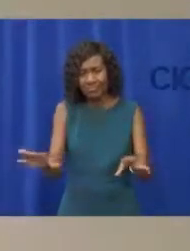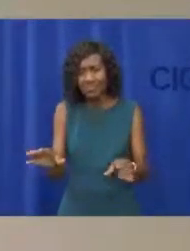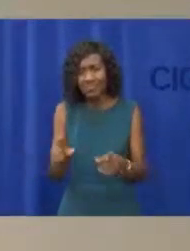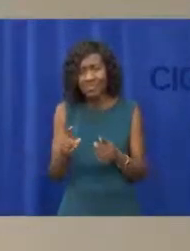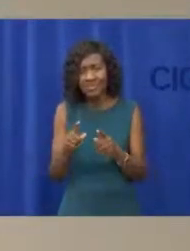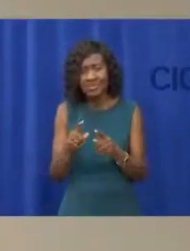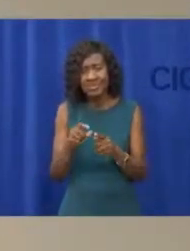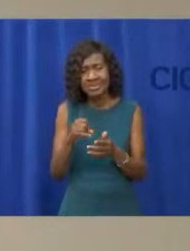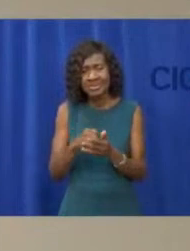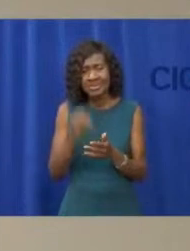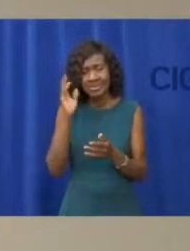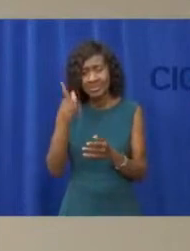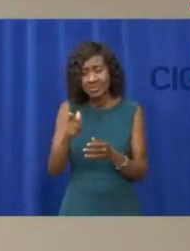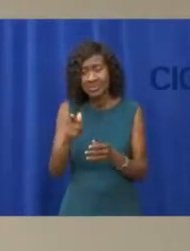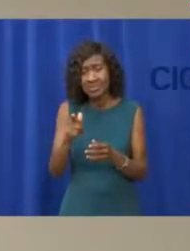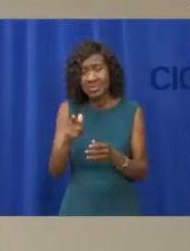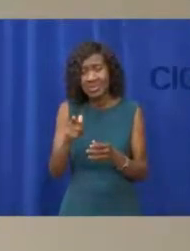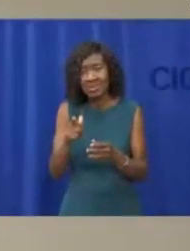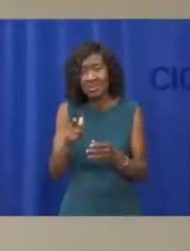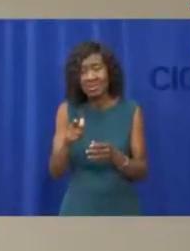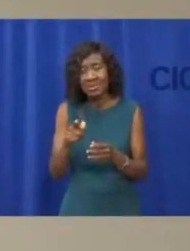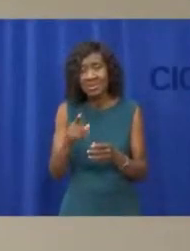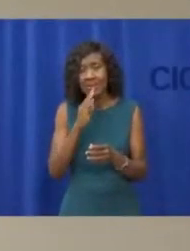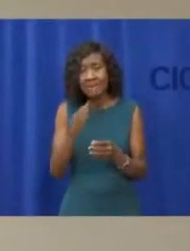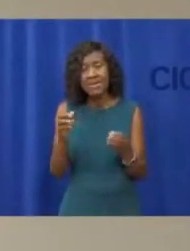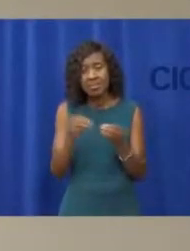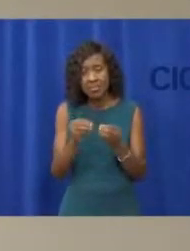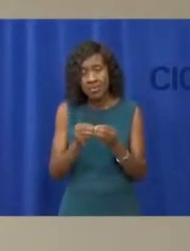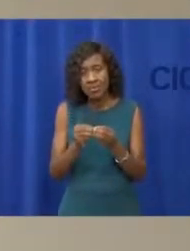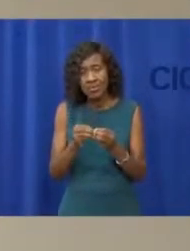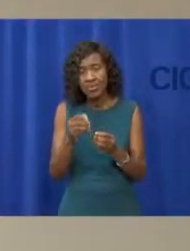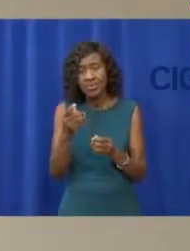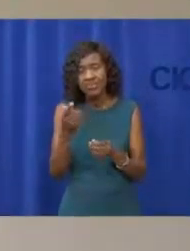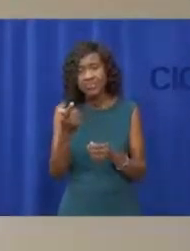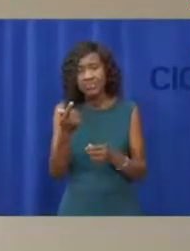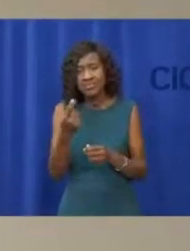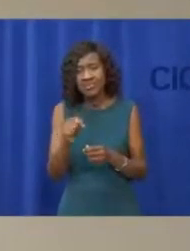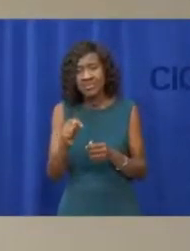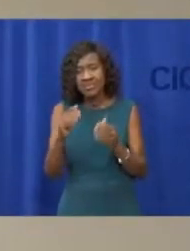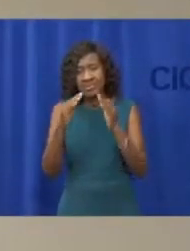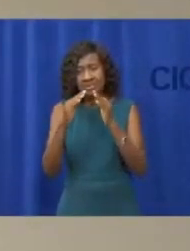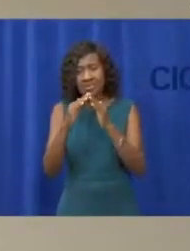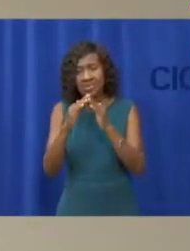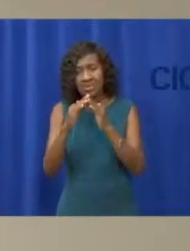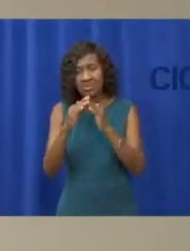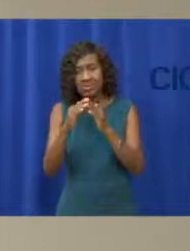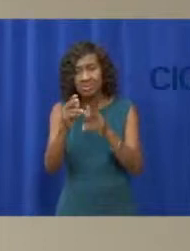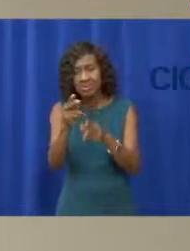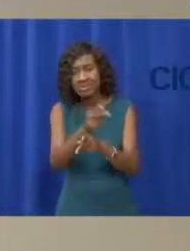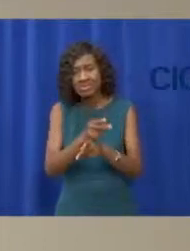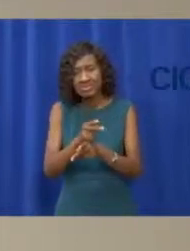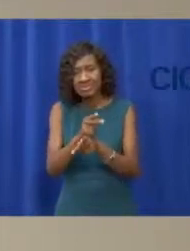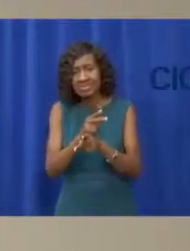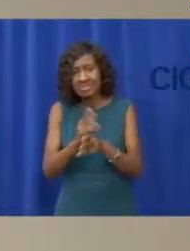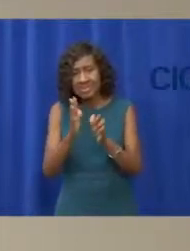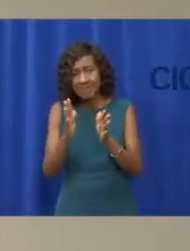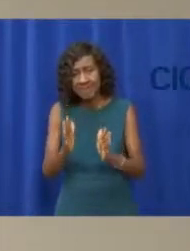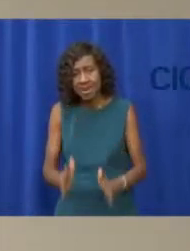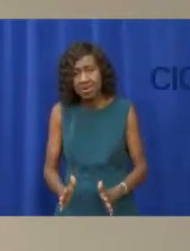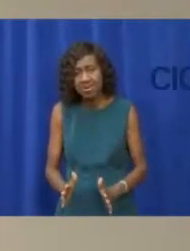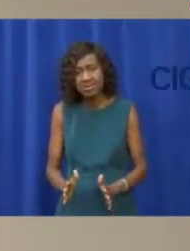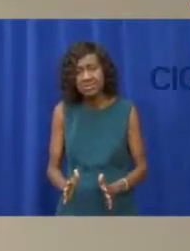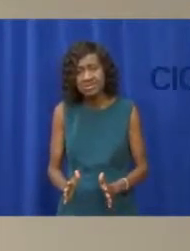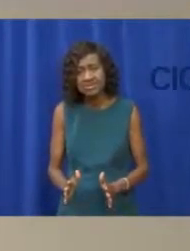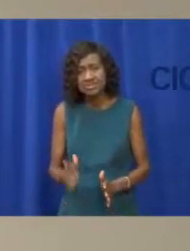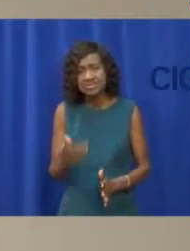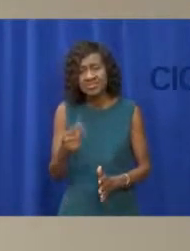into spread now. So even the HR personnel, the housekeepers, I'd